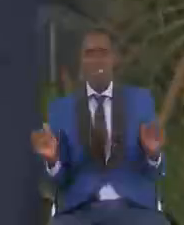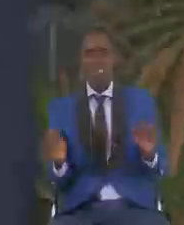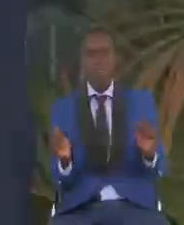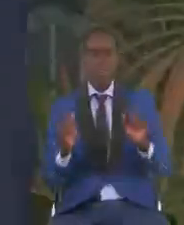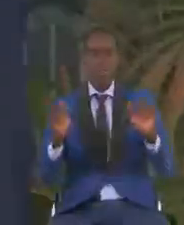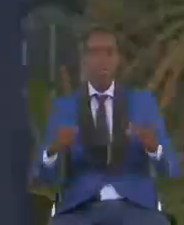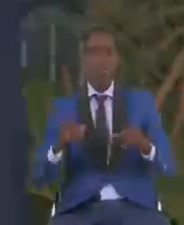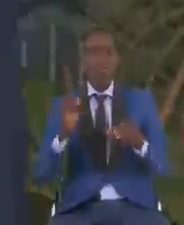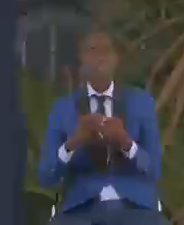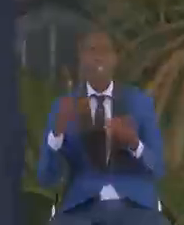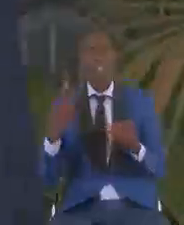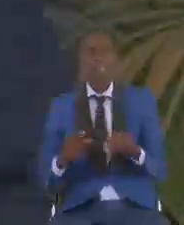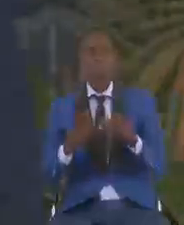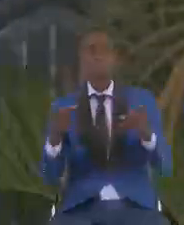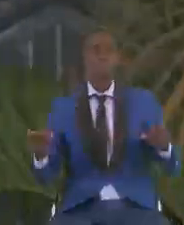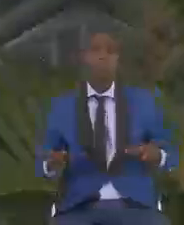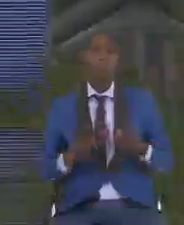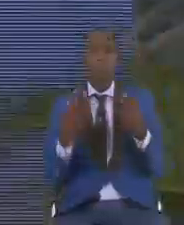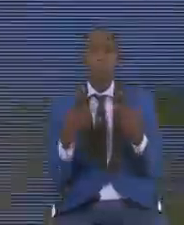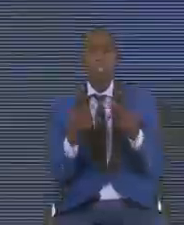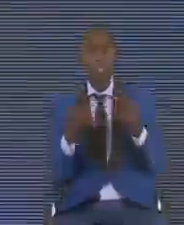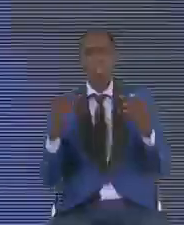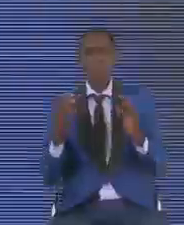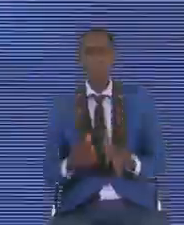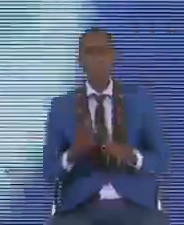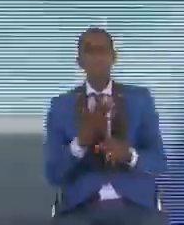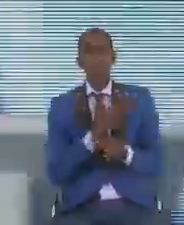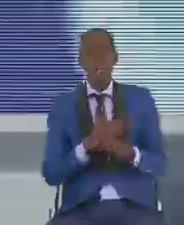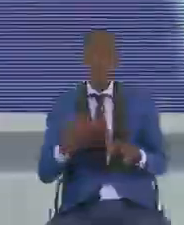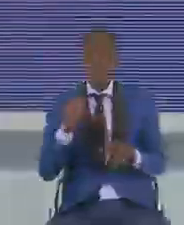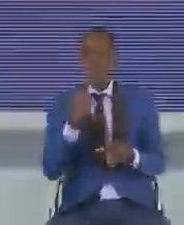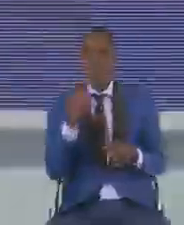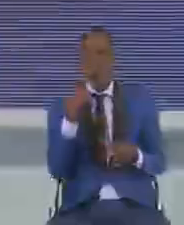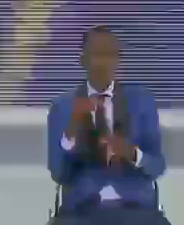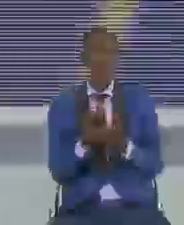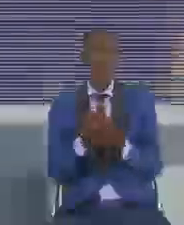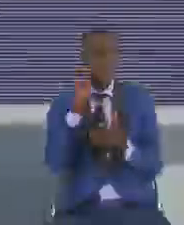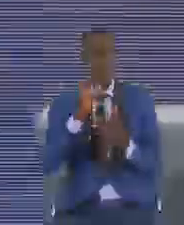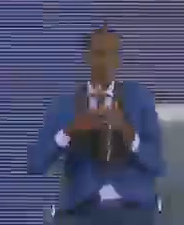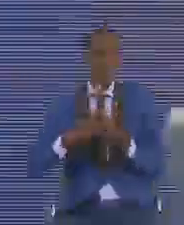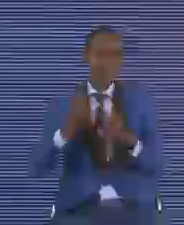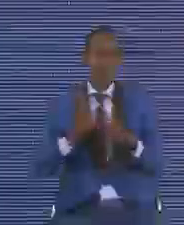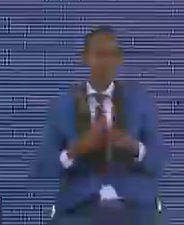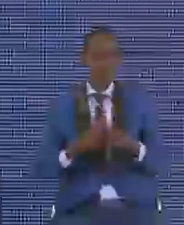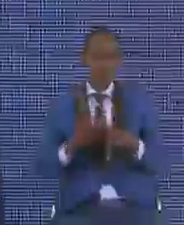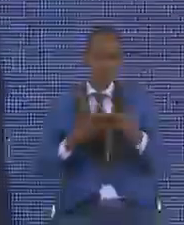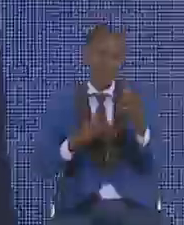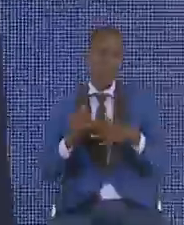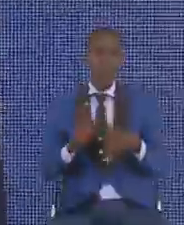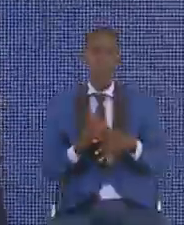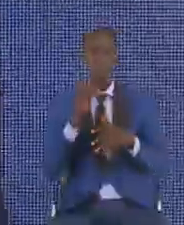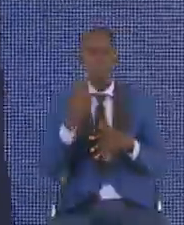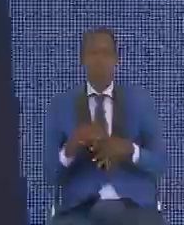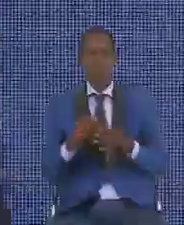territory of the enemy. And then we're told he began to stir up the gift of God in